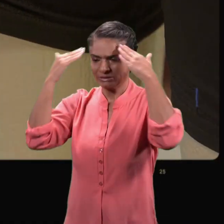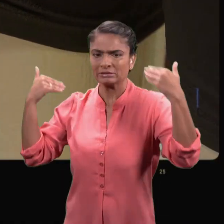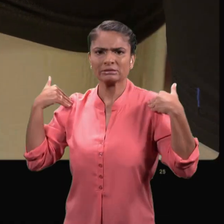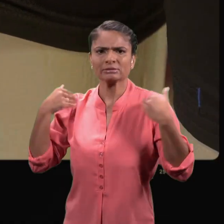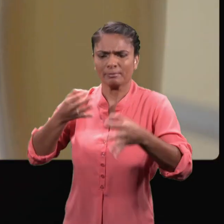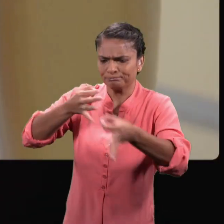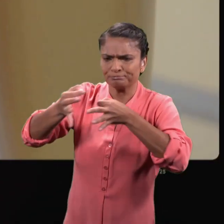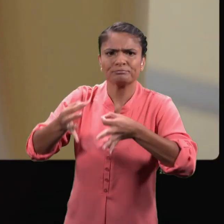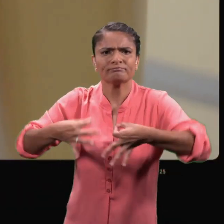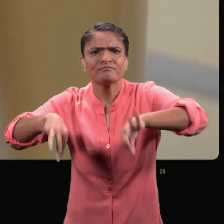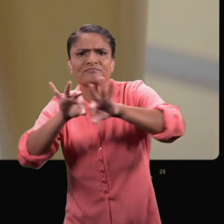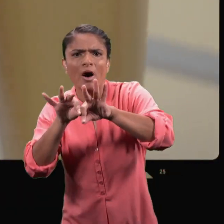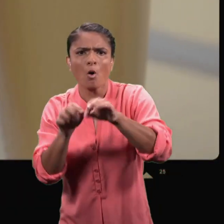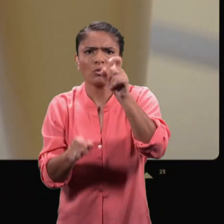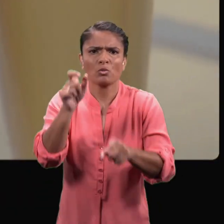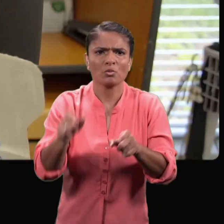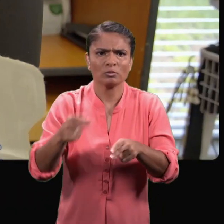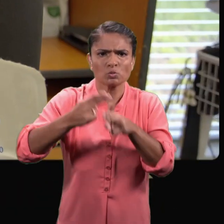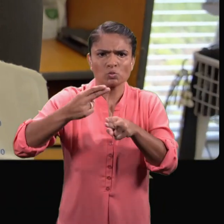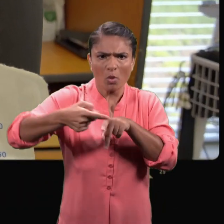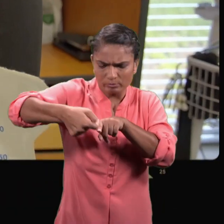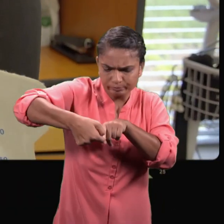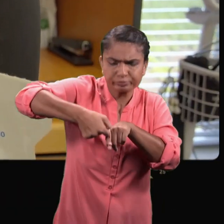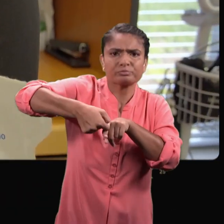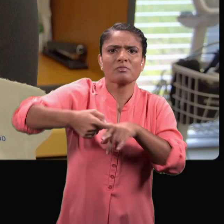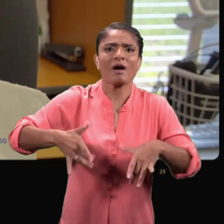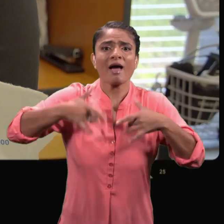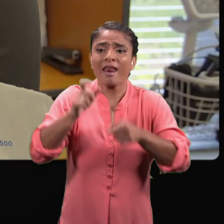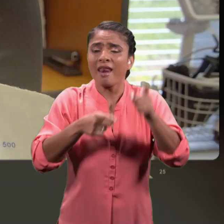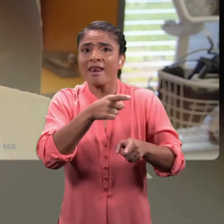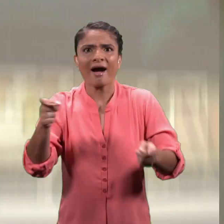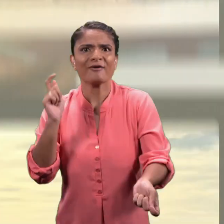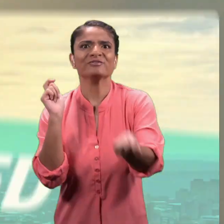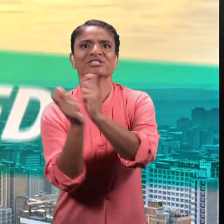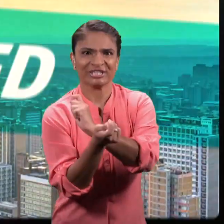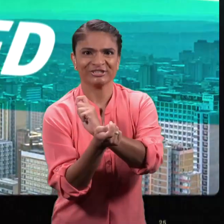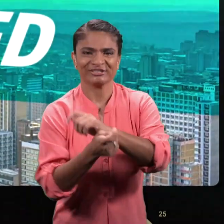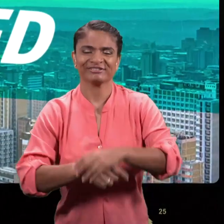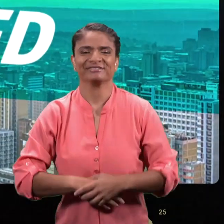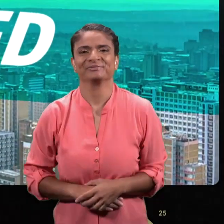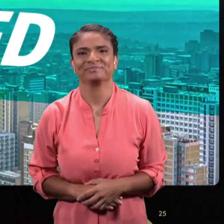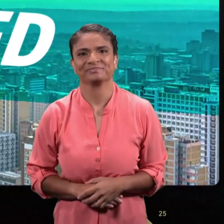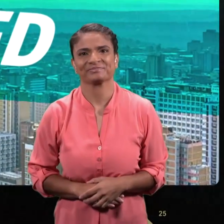discuss the purpose and value catheter pants have brought to the lives of so many.